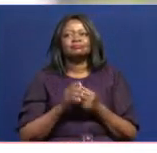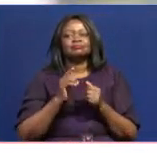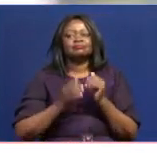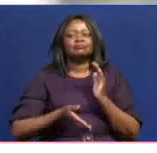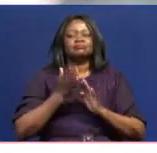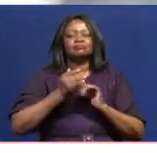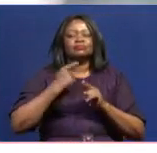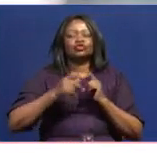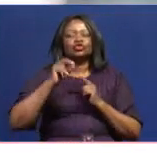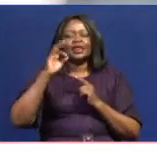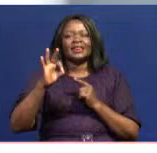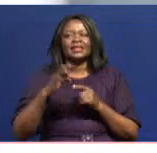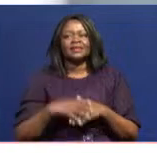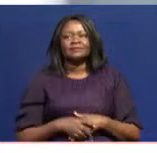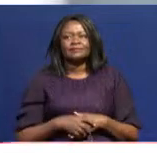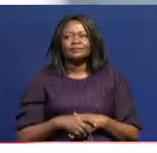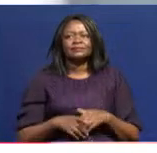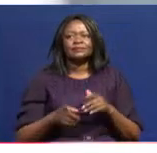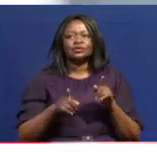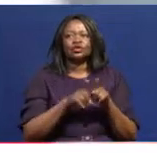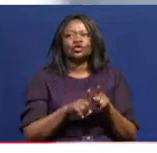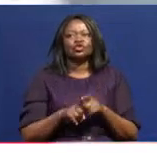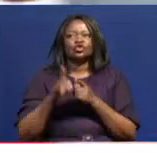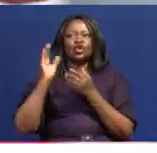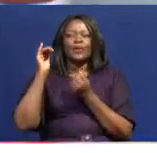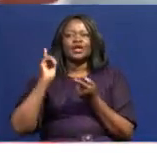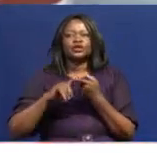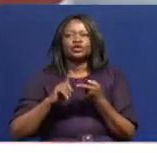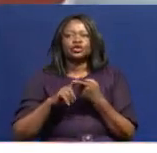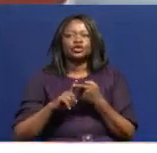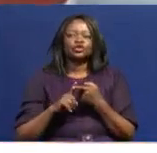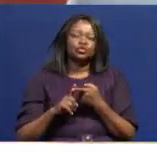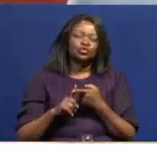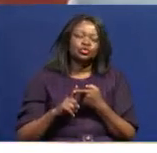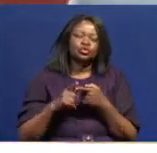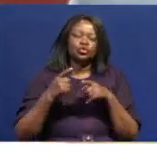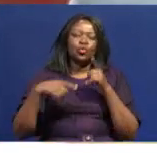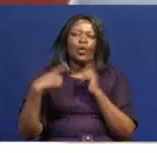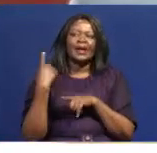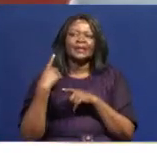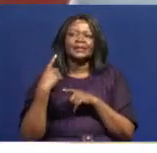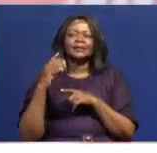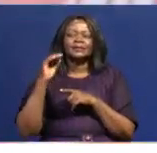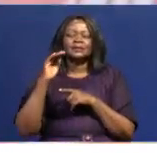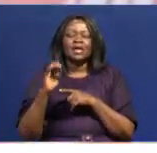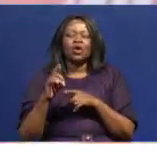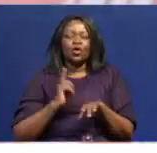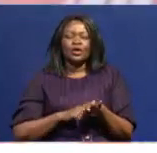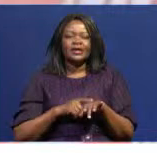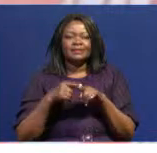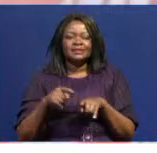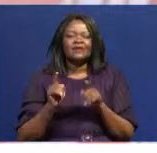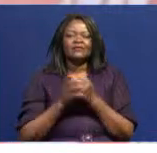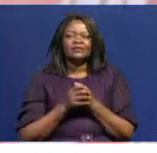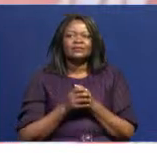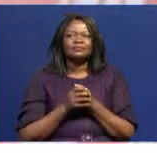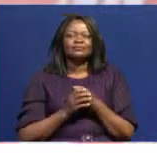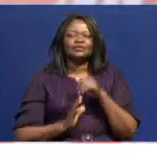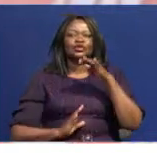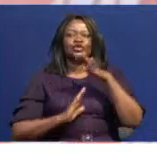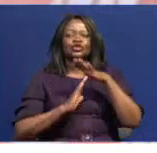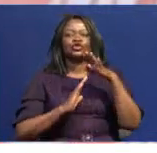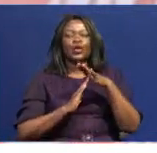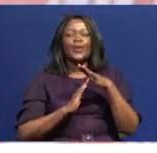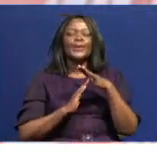in 2023. She will also be hoping to make it a hat-trick of wins in Chicago after being on the top of